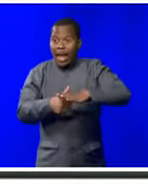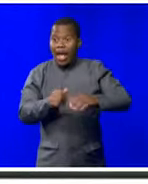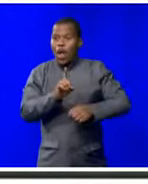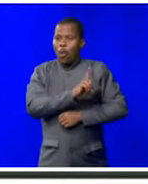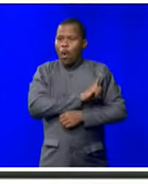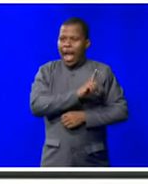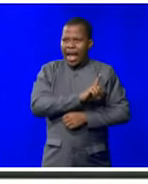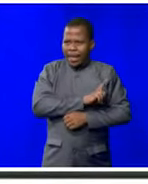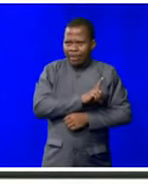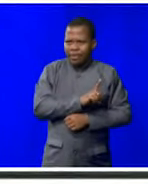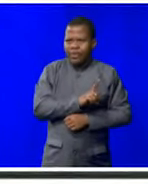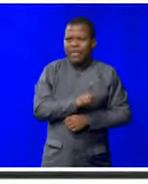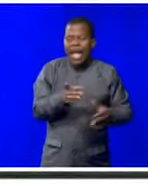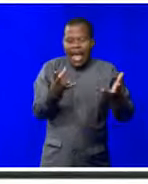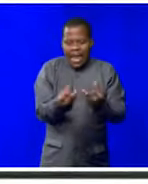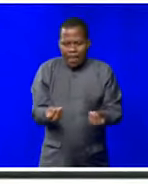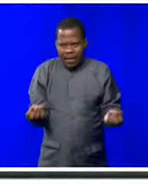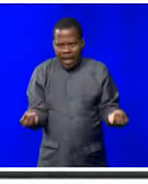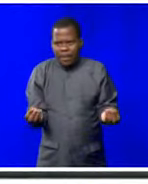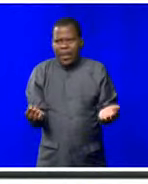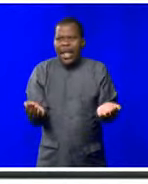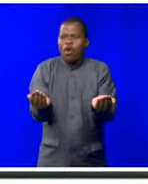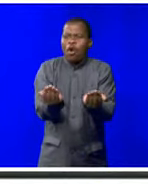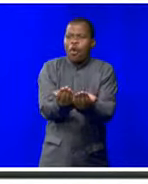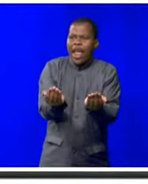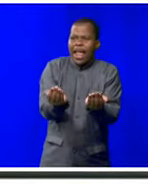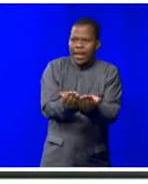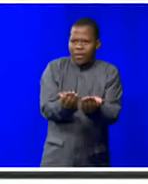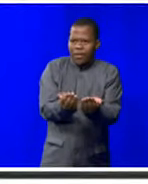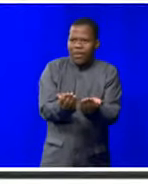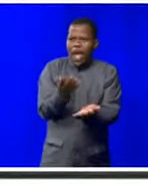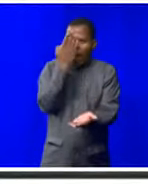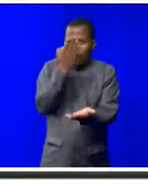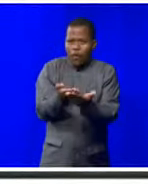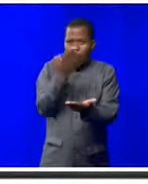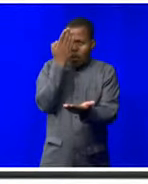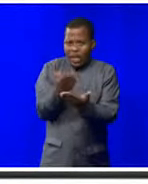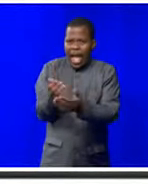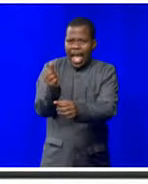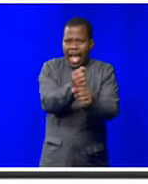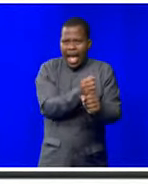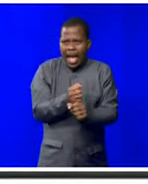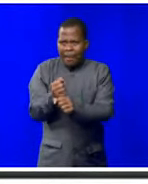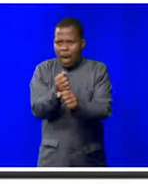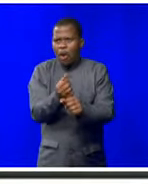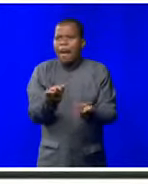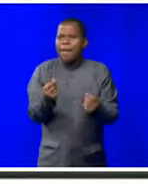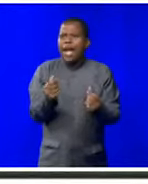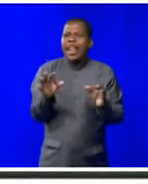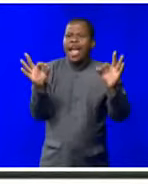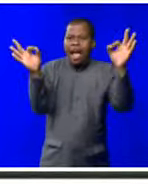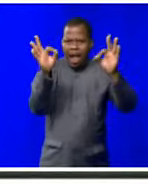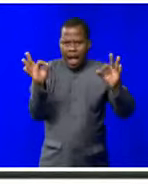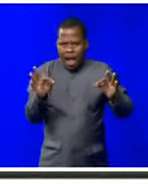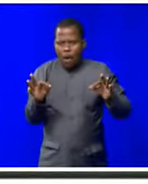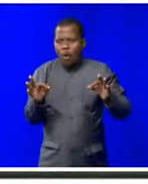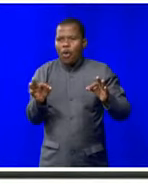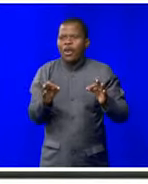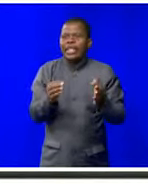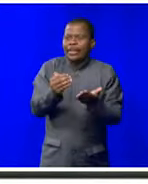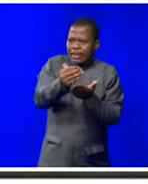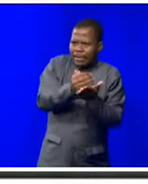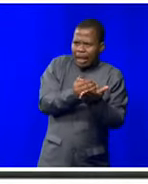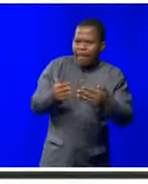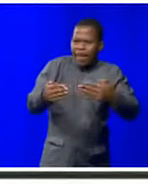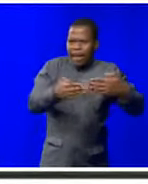inclusion mandate, which we have been given by the government of Eswatini. You cannot achieve full financial inclusion if Emaswati are not